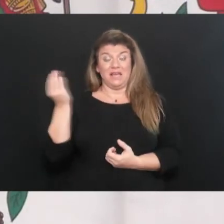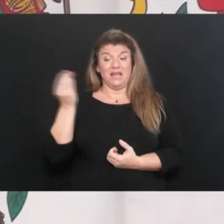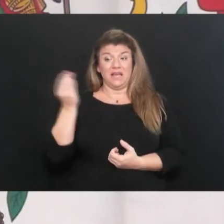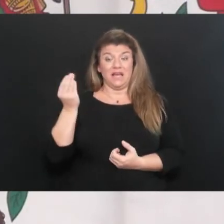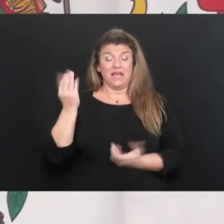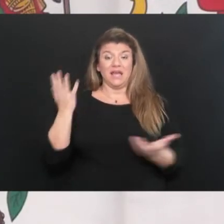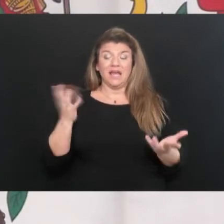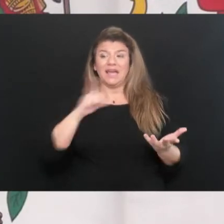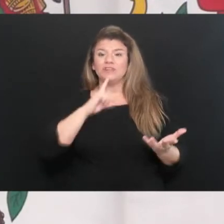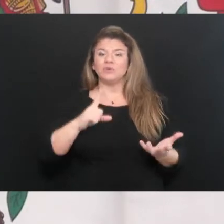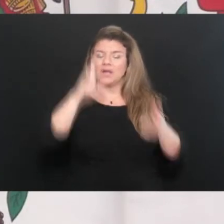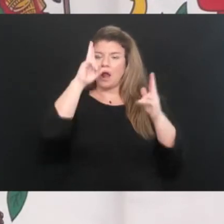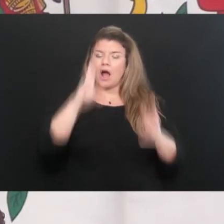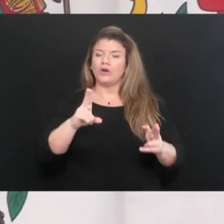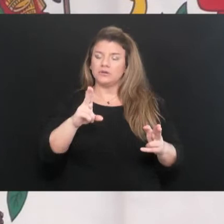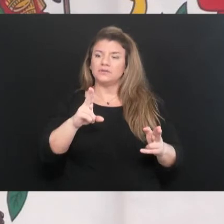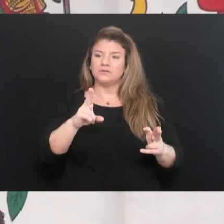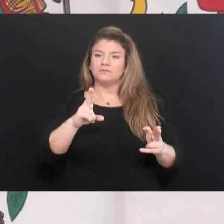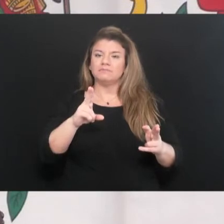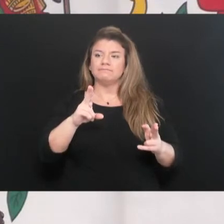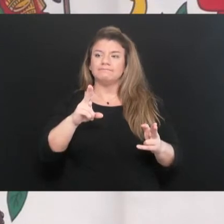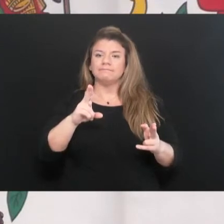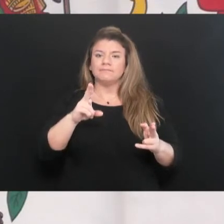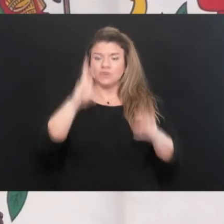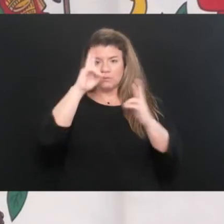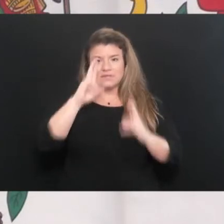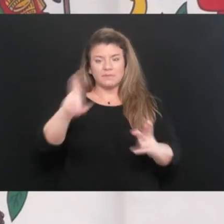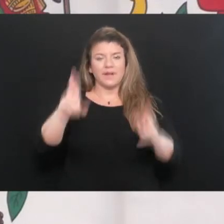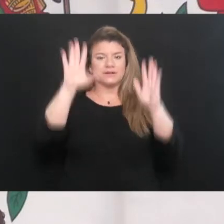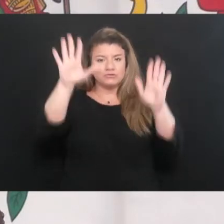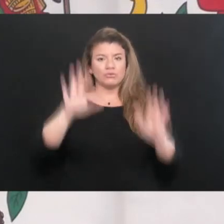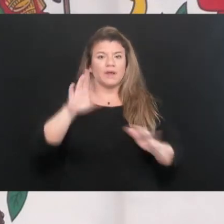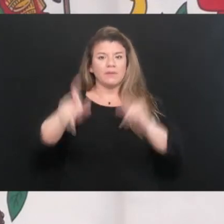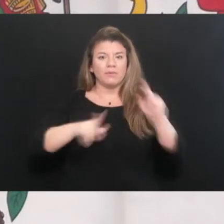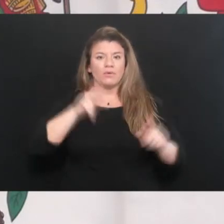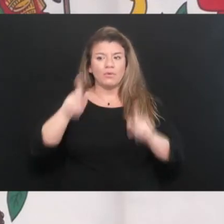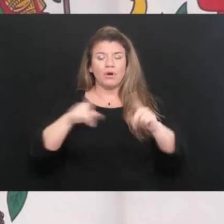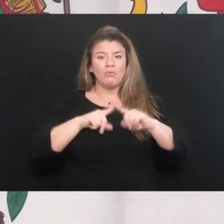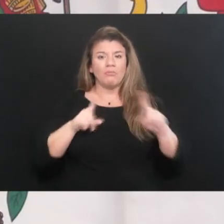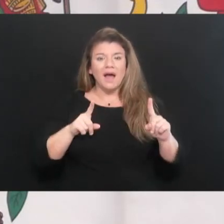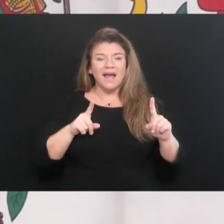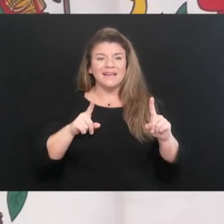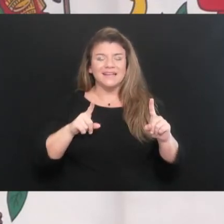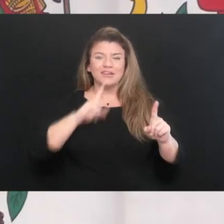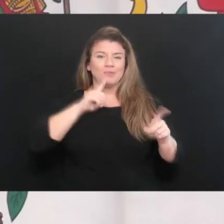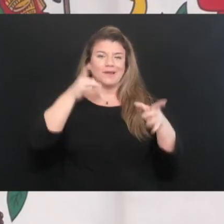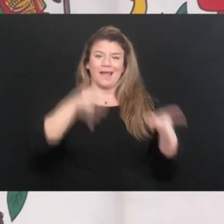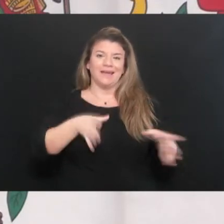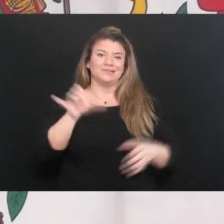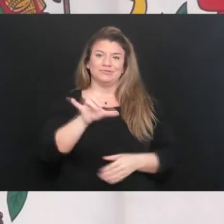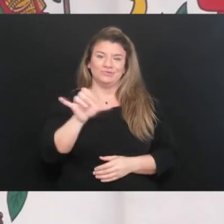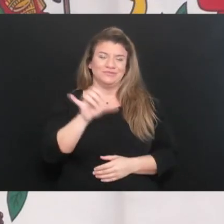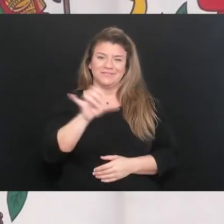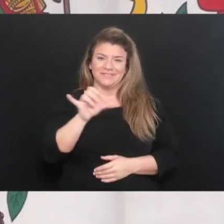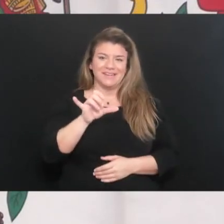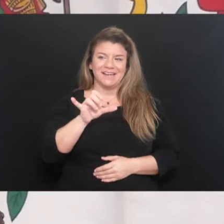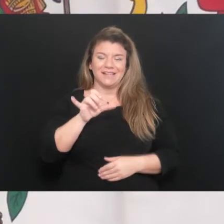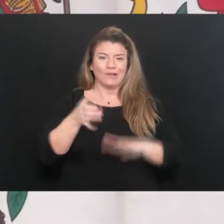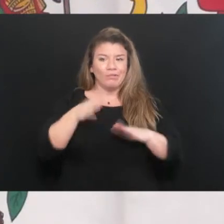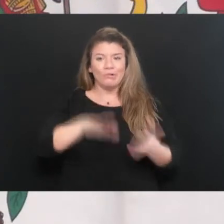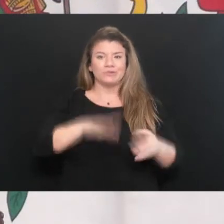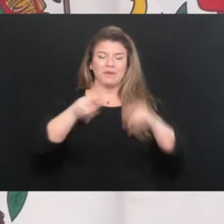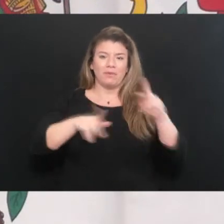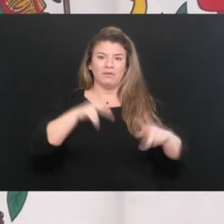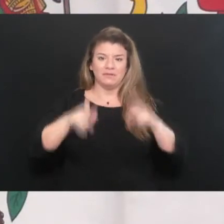it's an honor to pay tribute to these great people, but you hate it. You just hate like crazy losing these